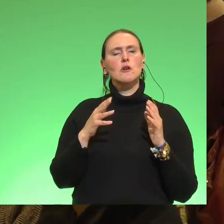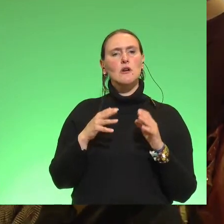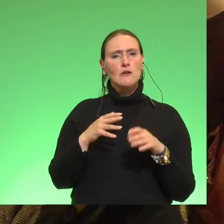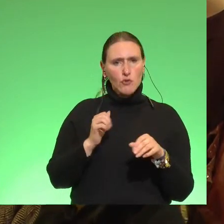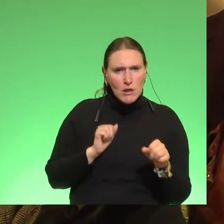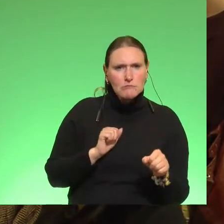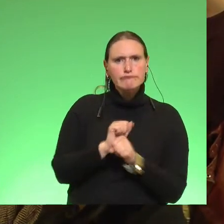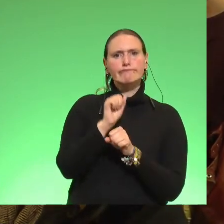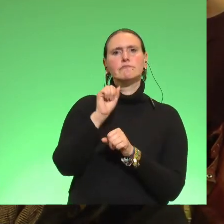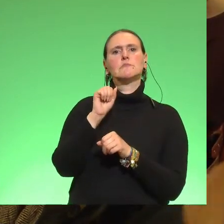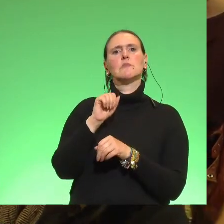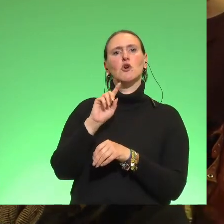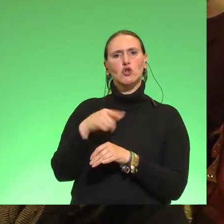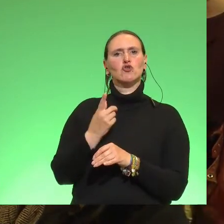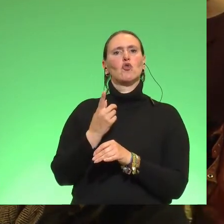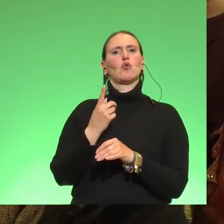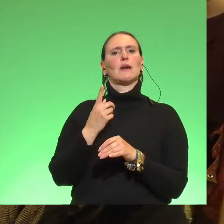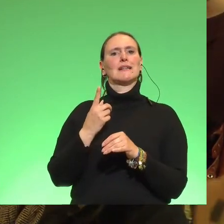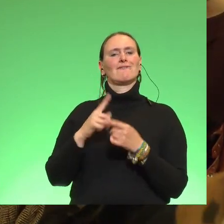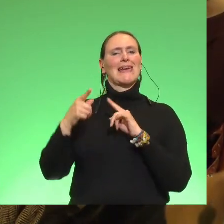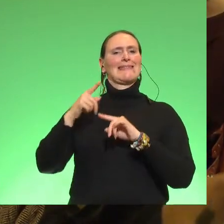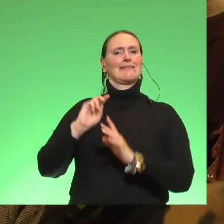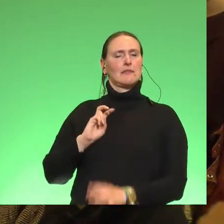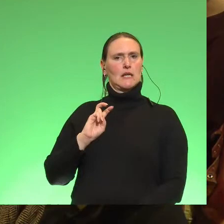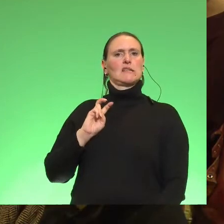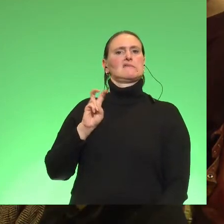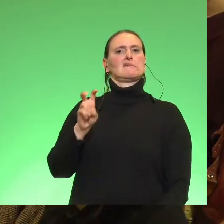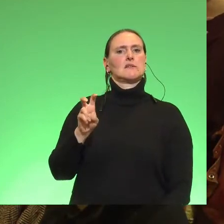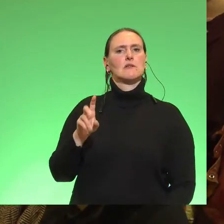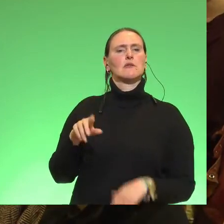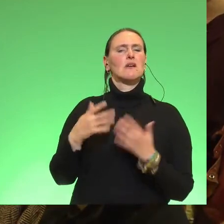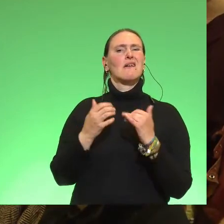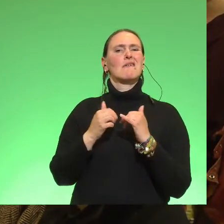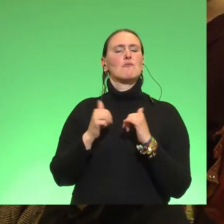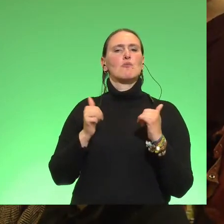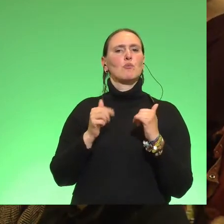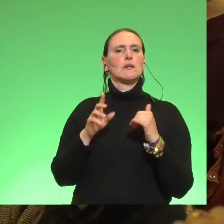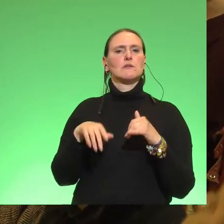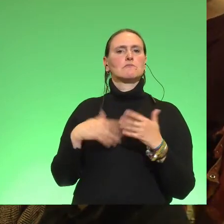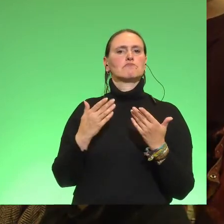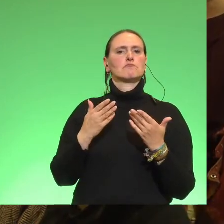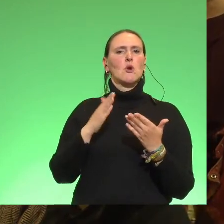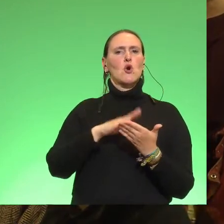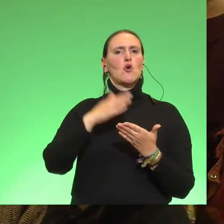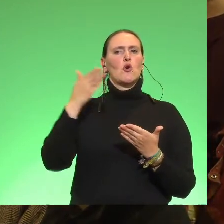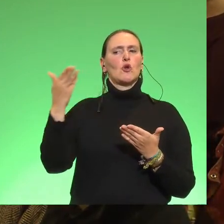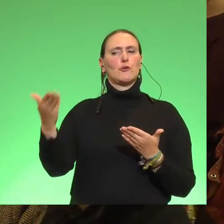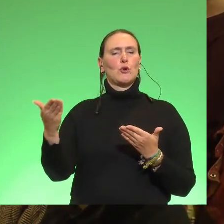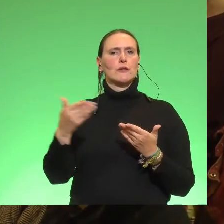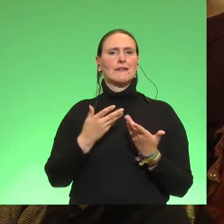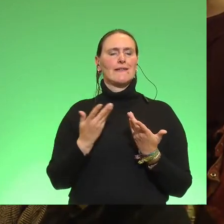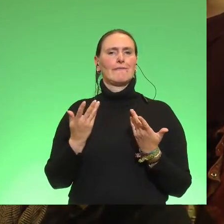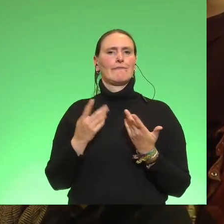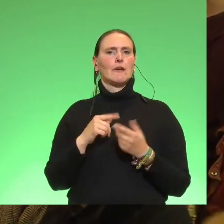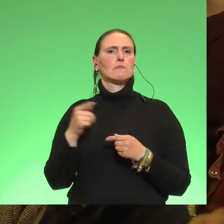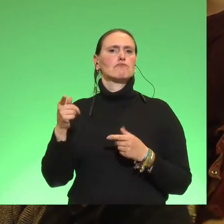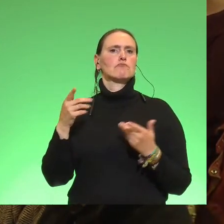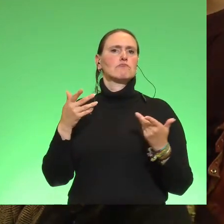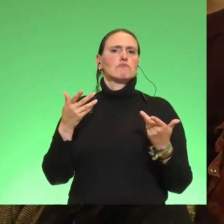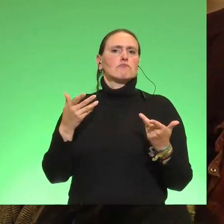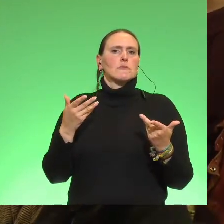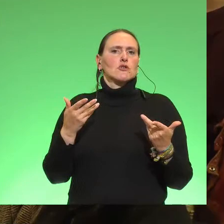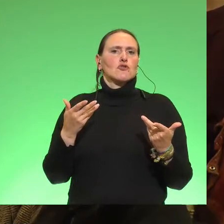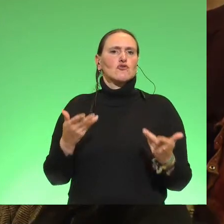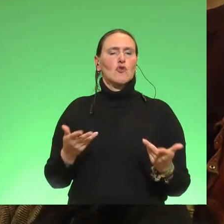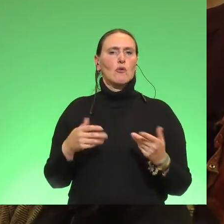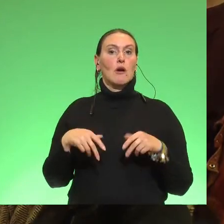or how do you kind of envision the alternative? It can also be like the most, in most strategic